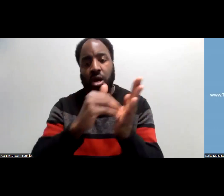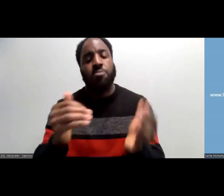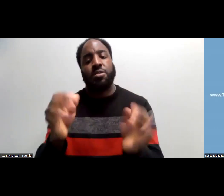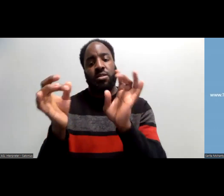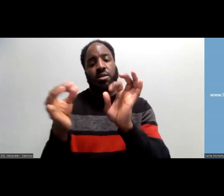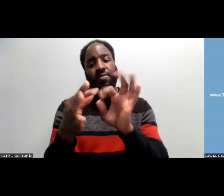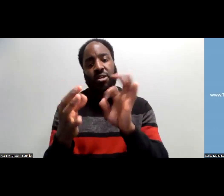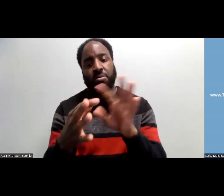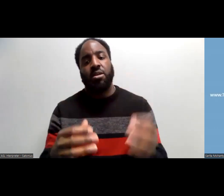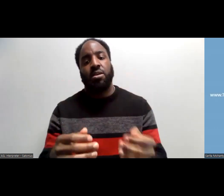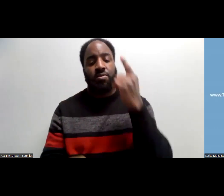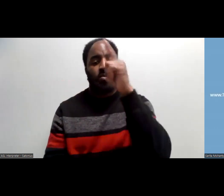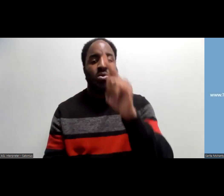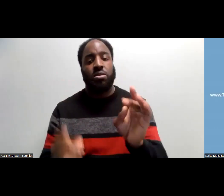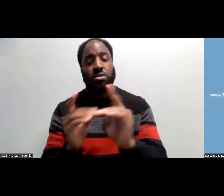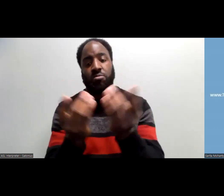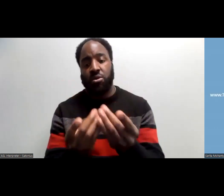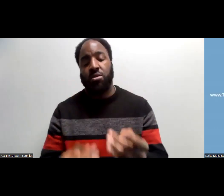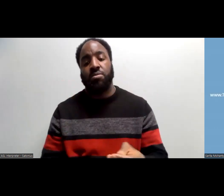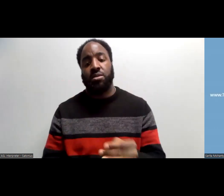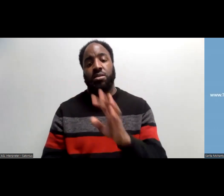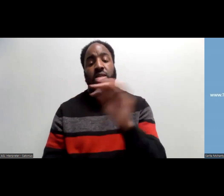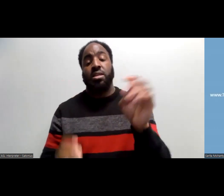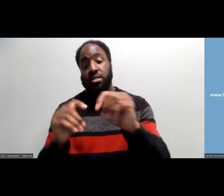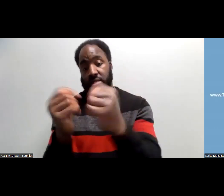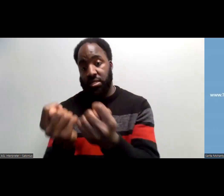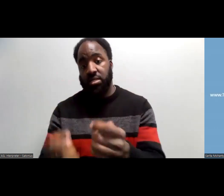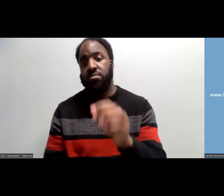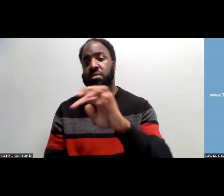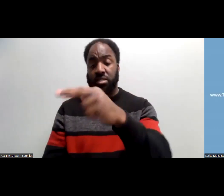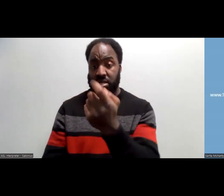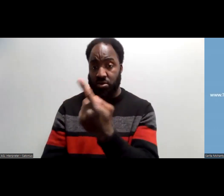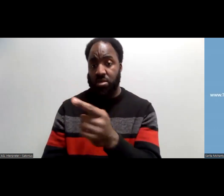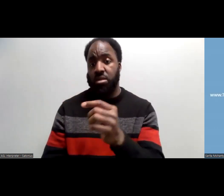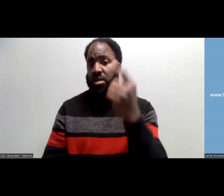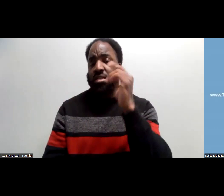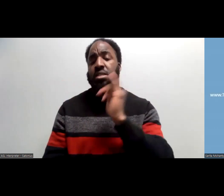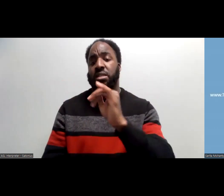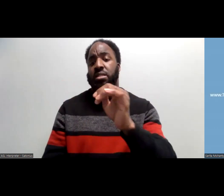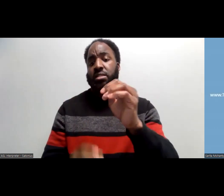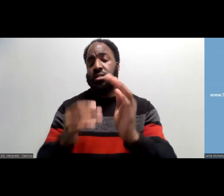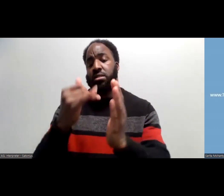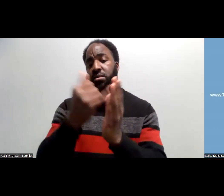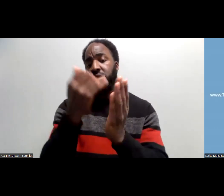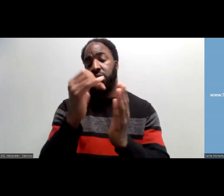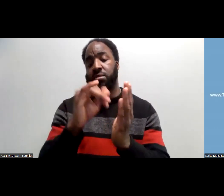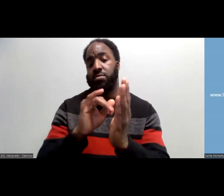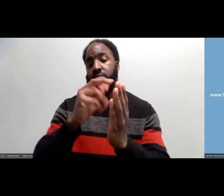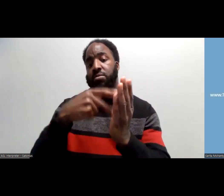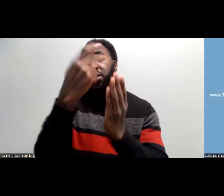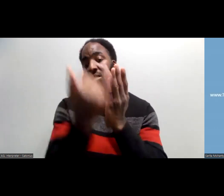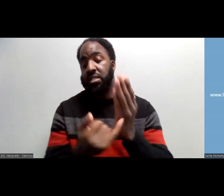for the department and the team. The second one, I think, is initiative 44 under goal 2, which is the